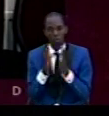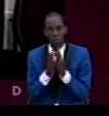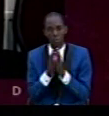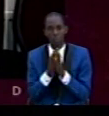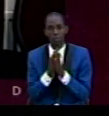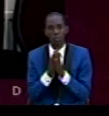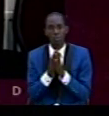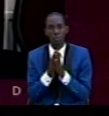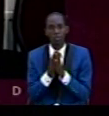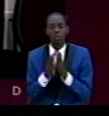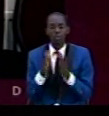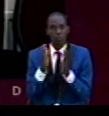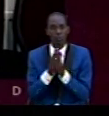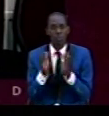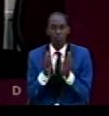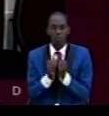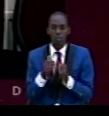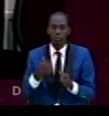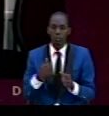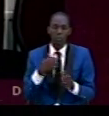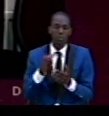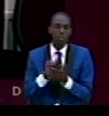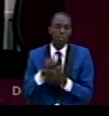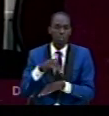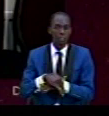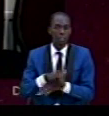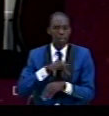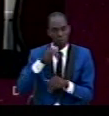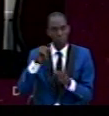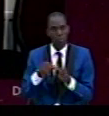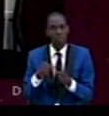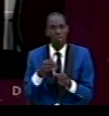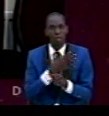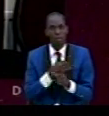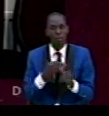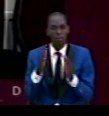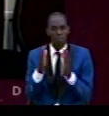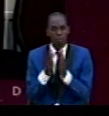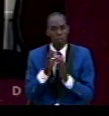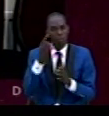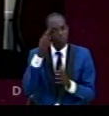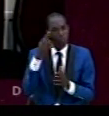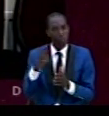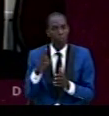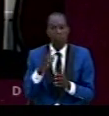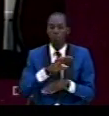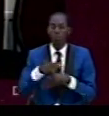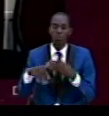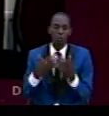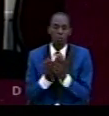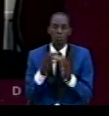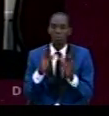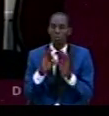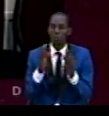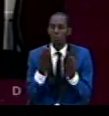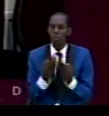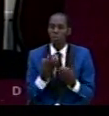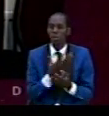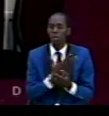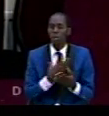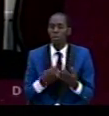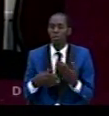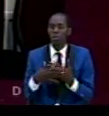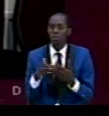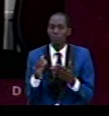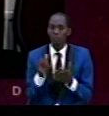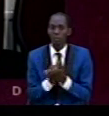he prayed with me that night, I remembered, and then he prayed for the entire family. And after that